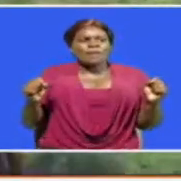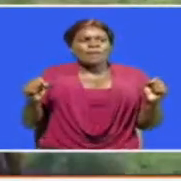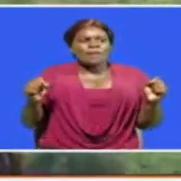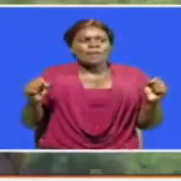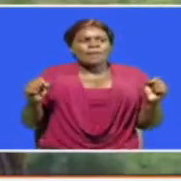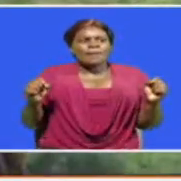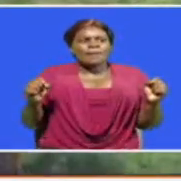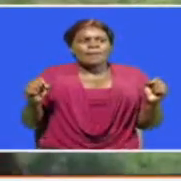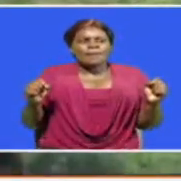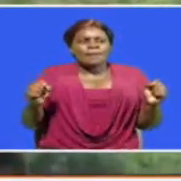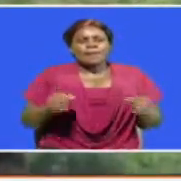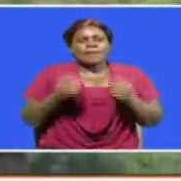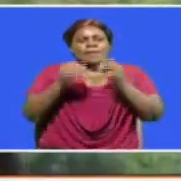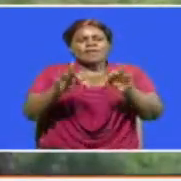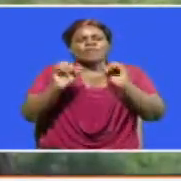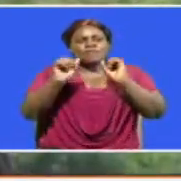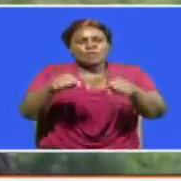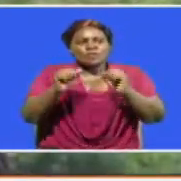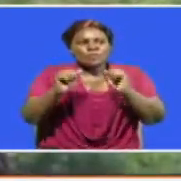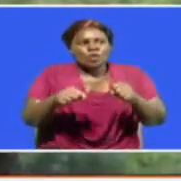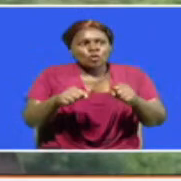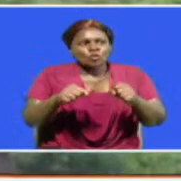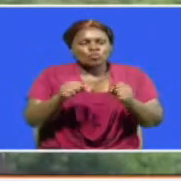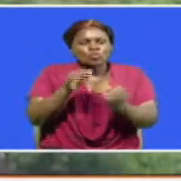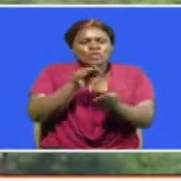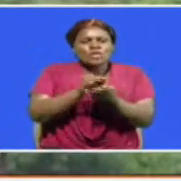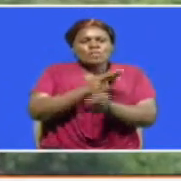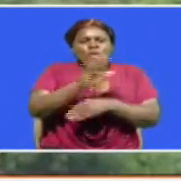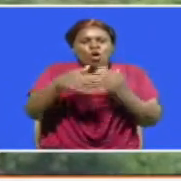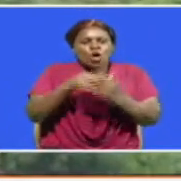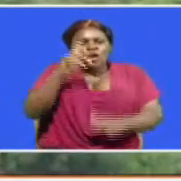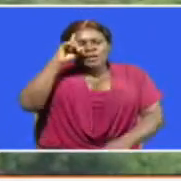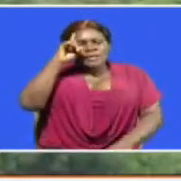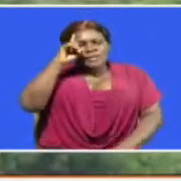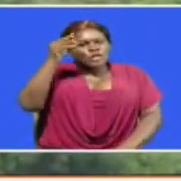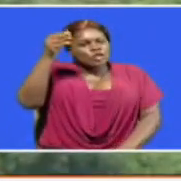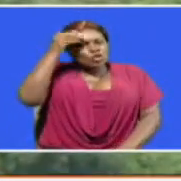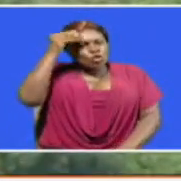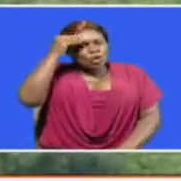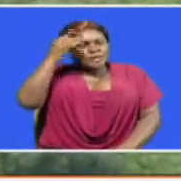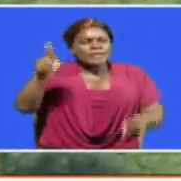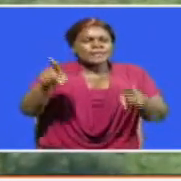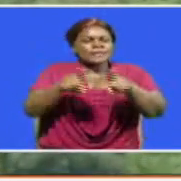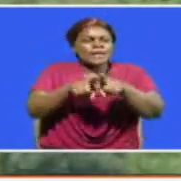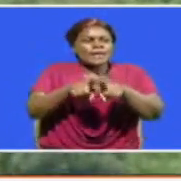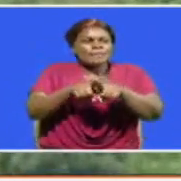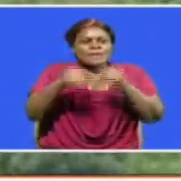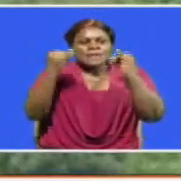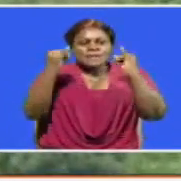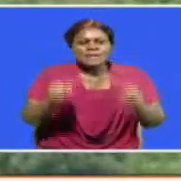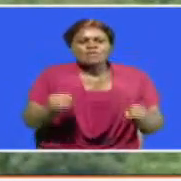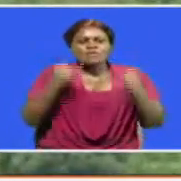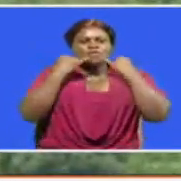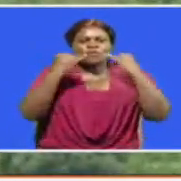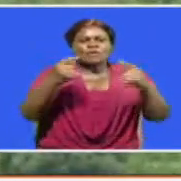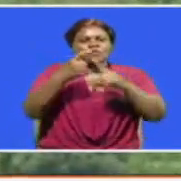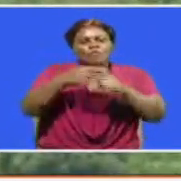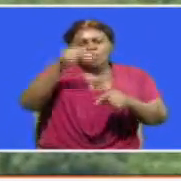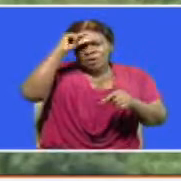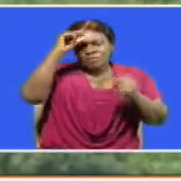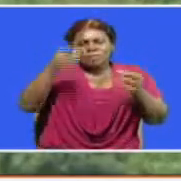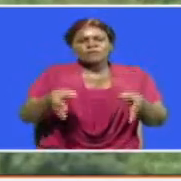mingi sana. So, if we can be able to incorporate both indigenous knowledge and the new information from the government